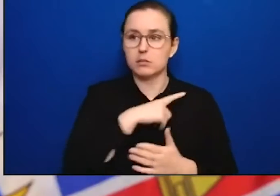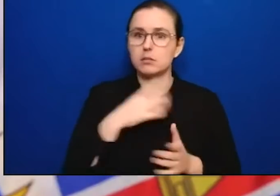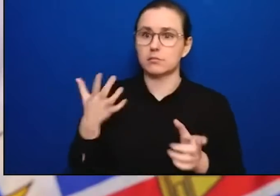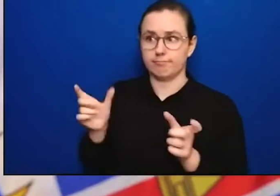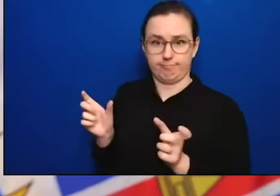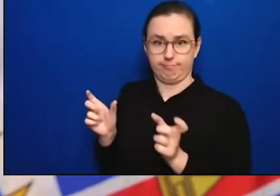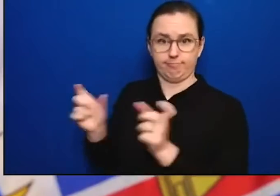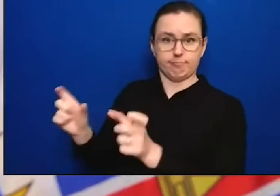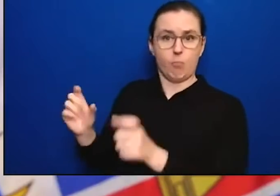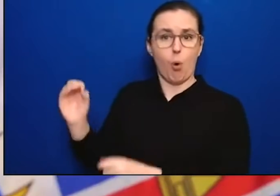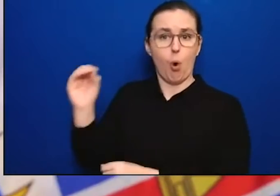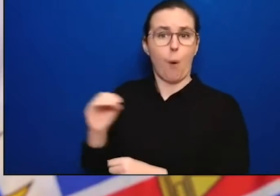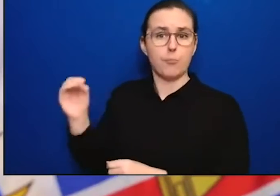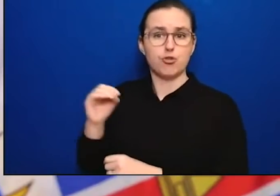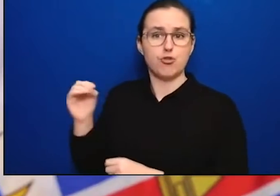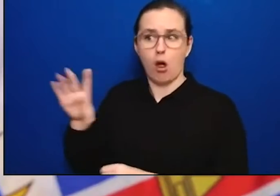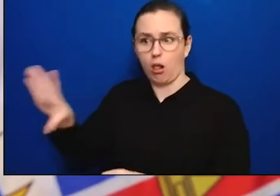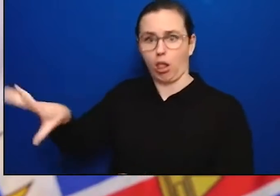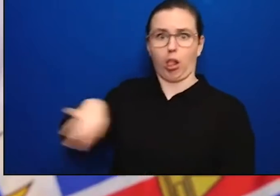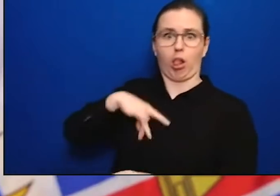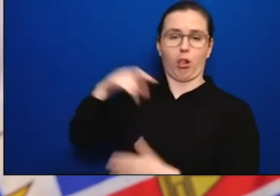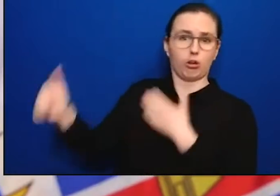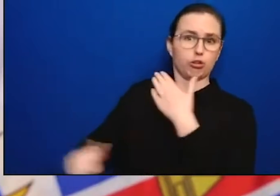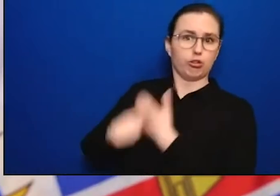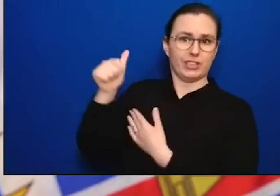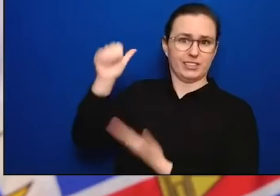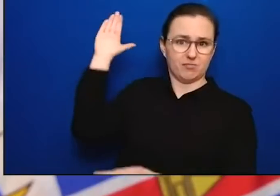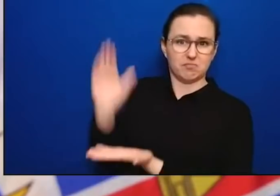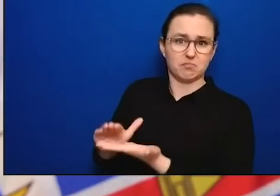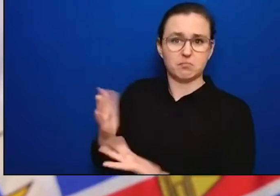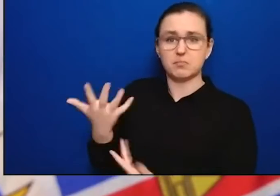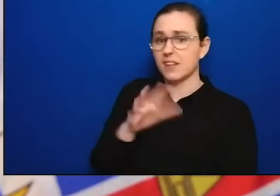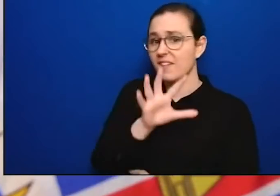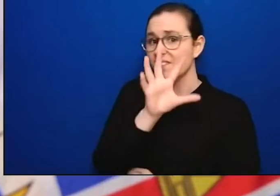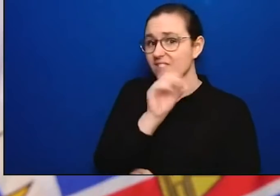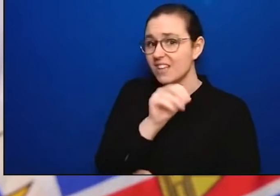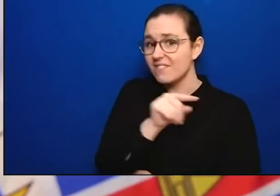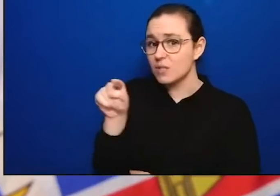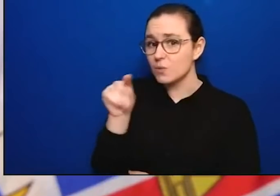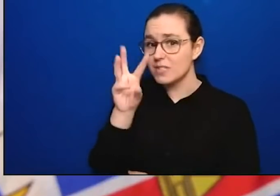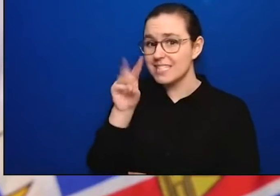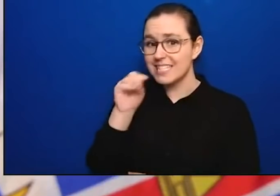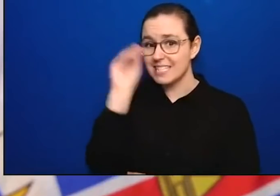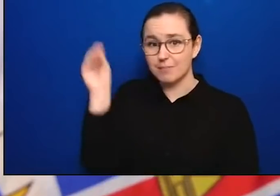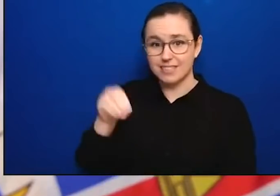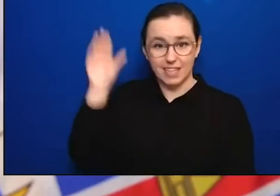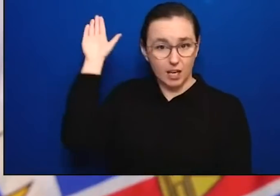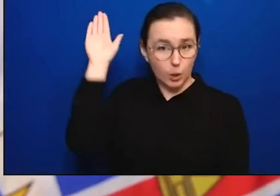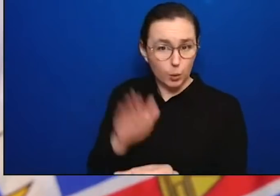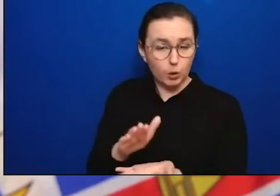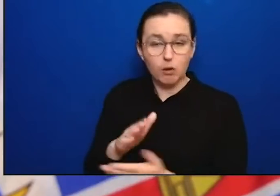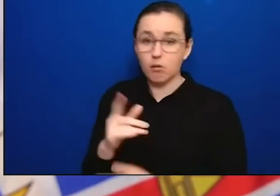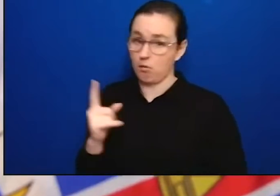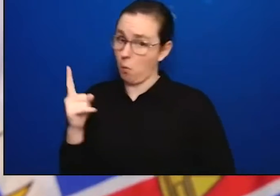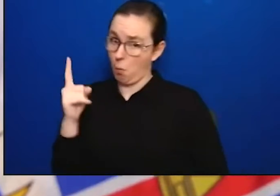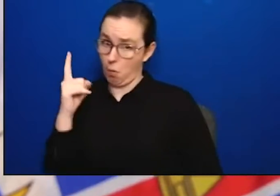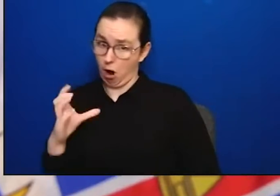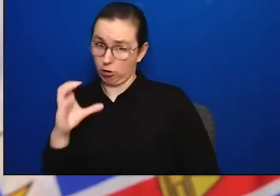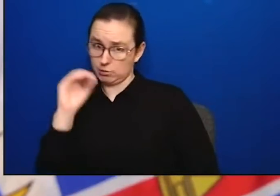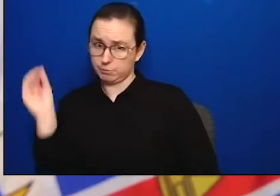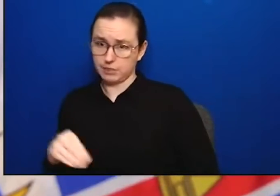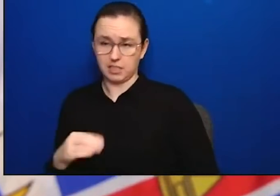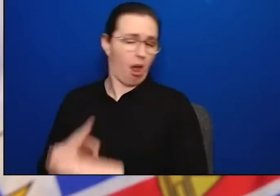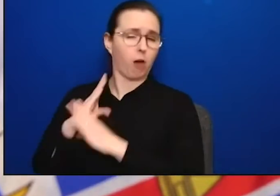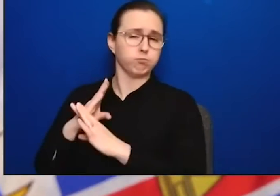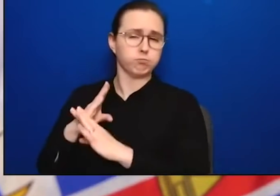protection for severe disease and hospitalization, but it also decreases your risk of contracting the virus, probably by about